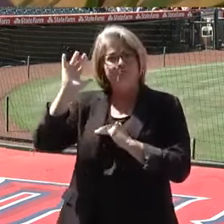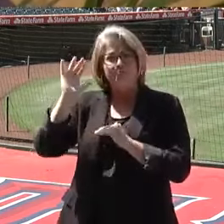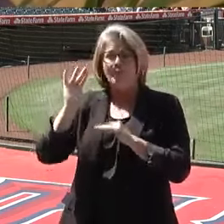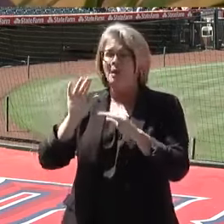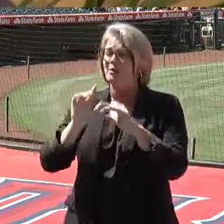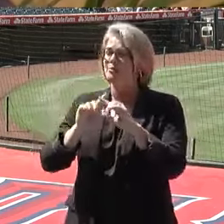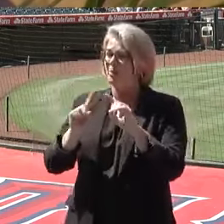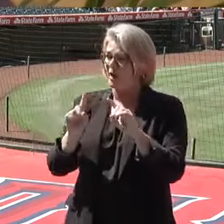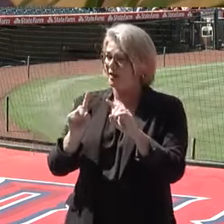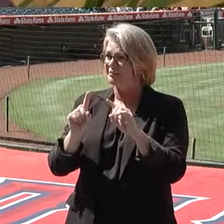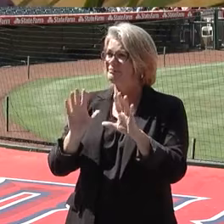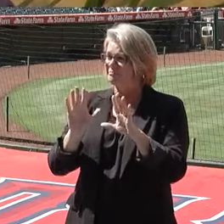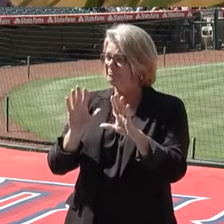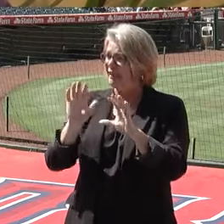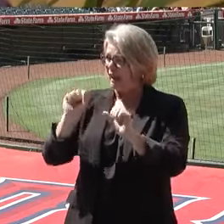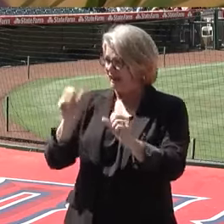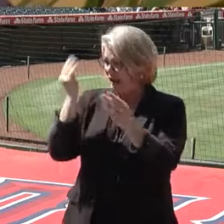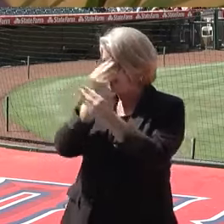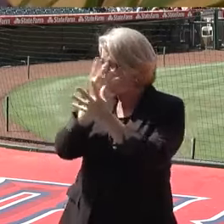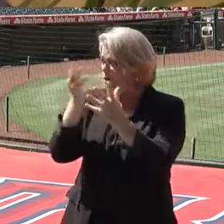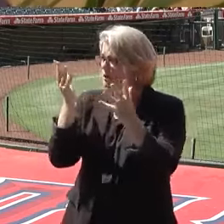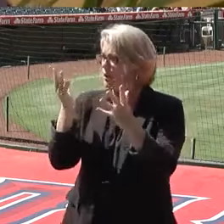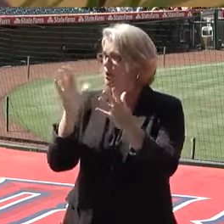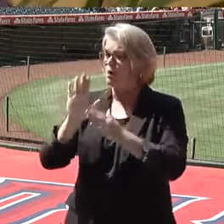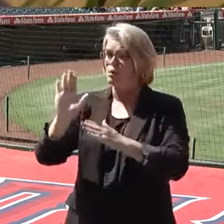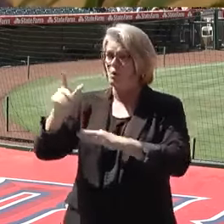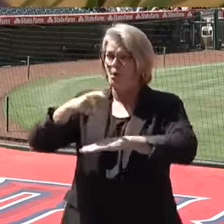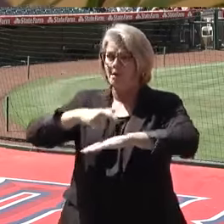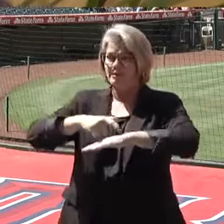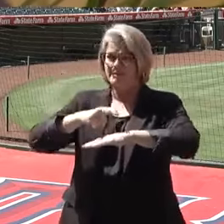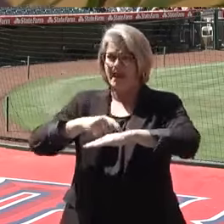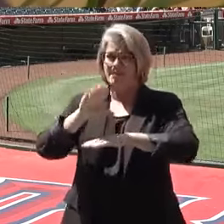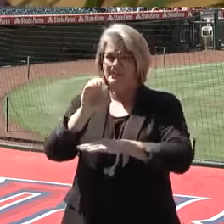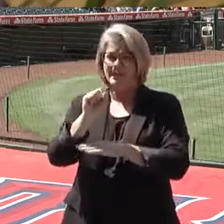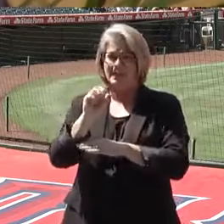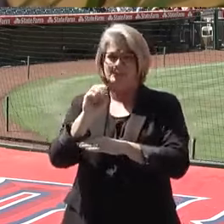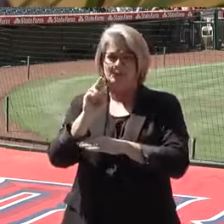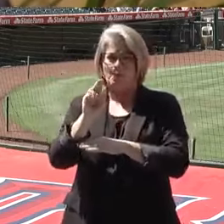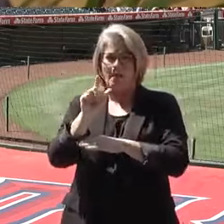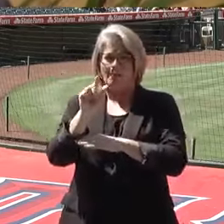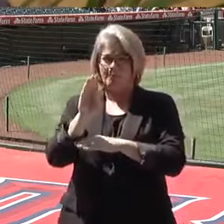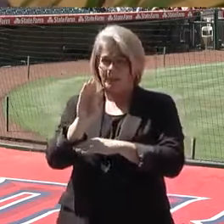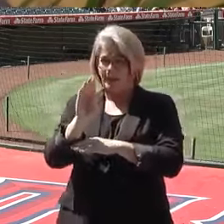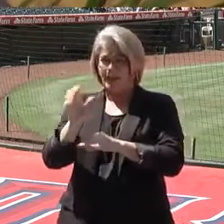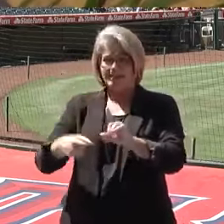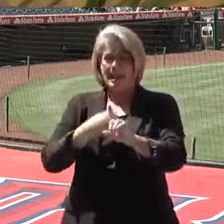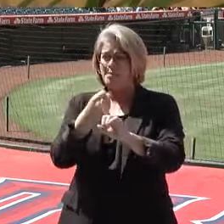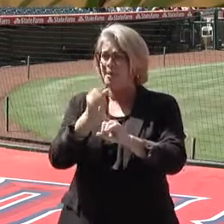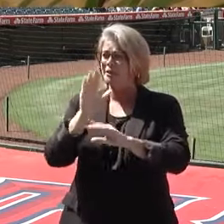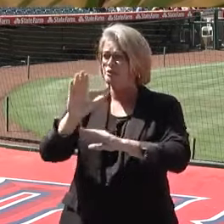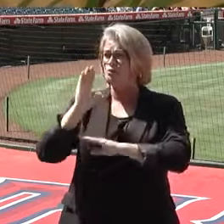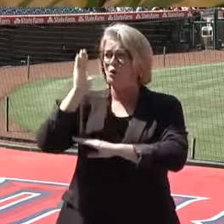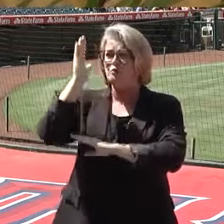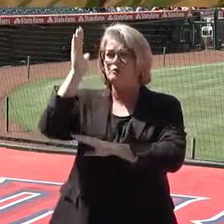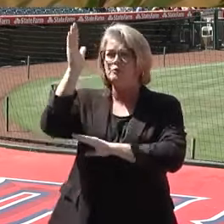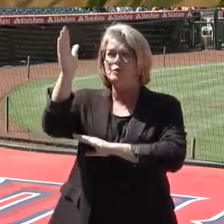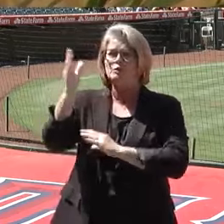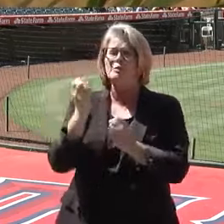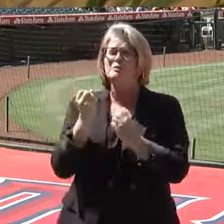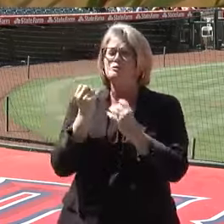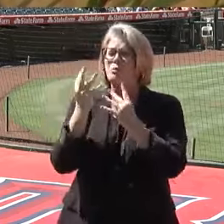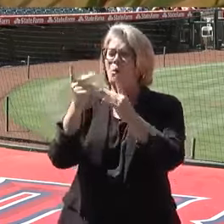say with some certainty that your time at the Beach has shaped your futures in more ways than you could have